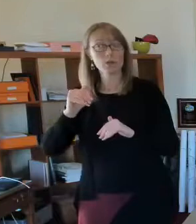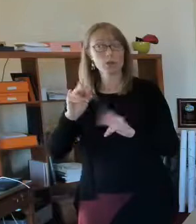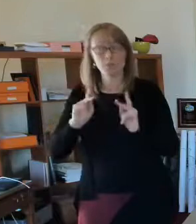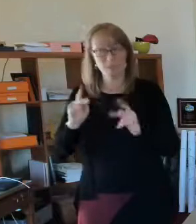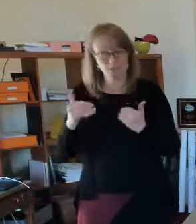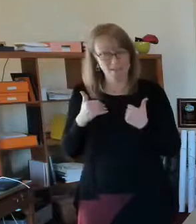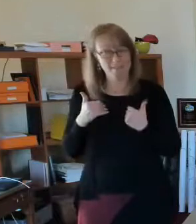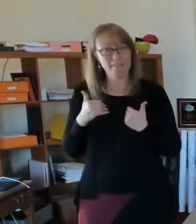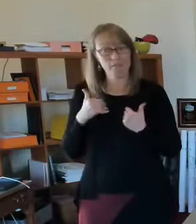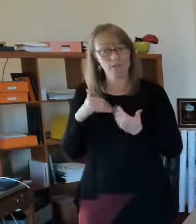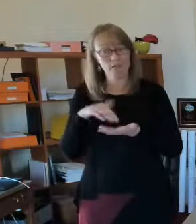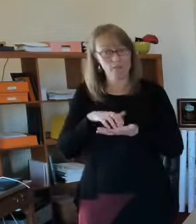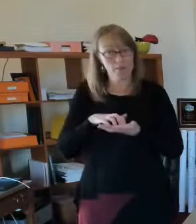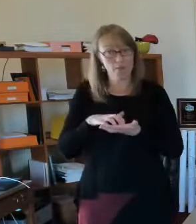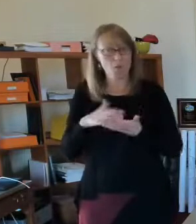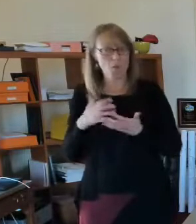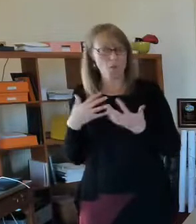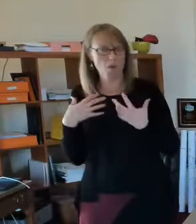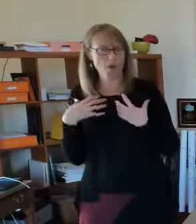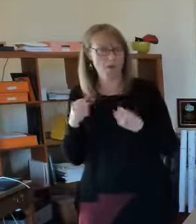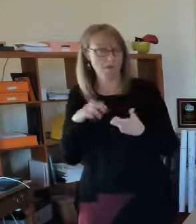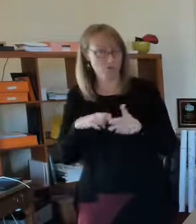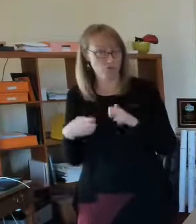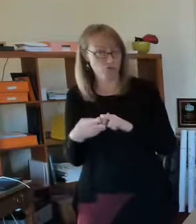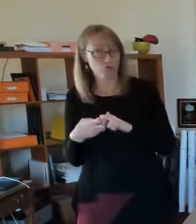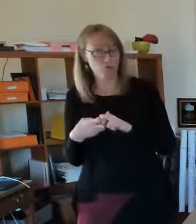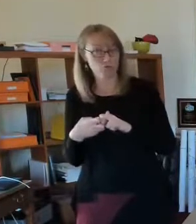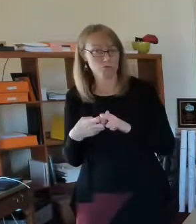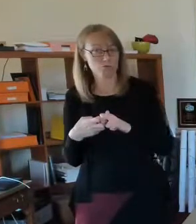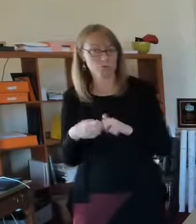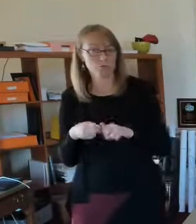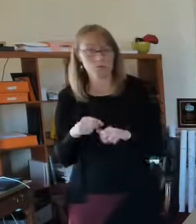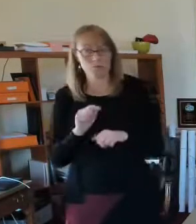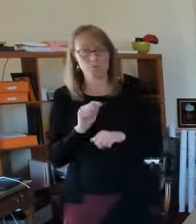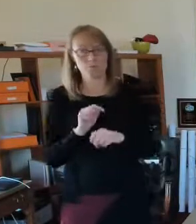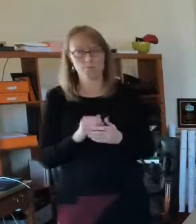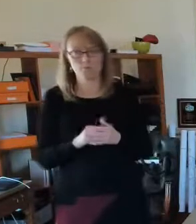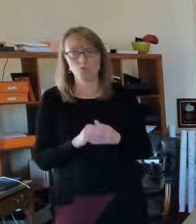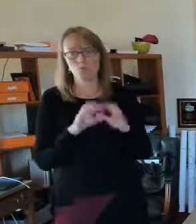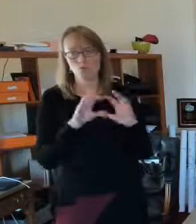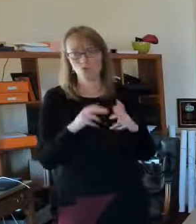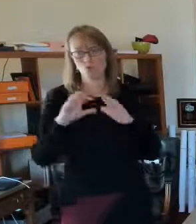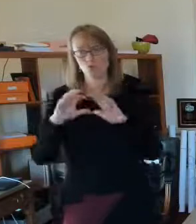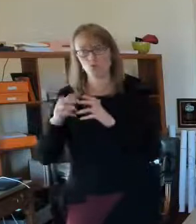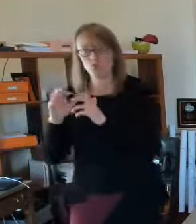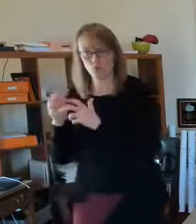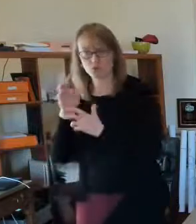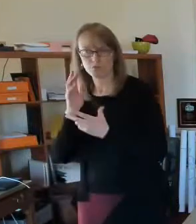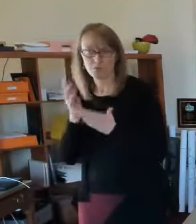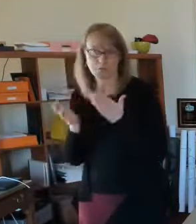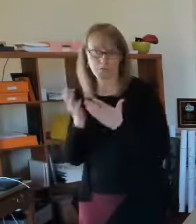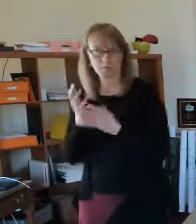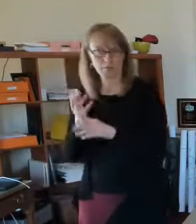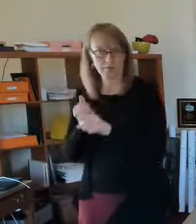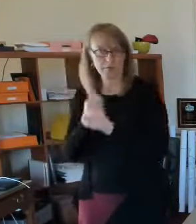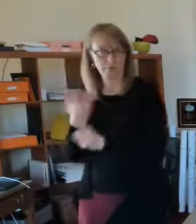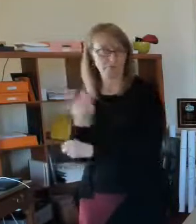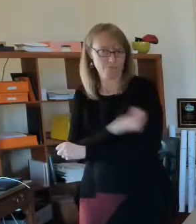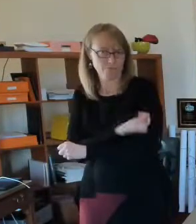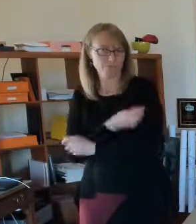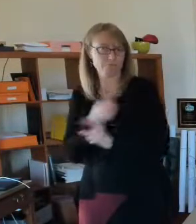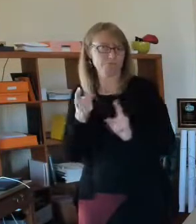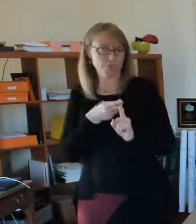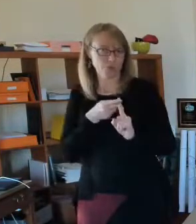So yes, that we're in a lot of conversation about that, but that's also most likely